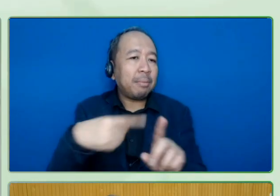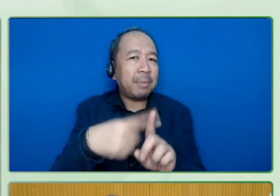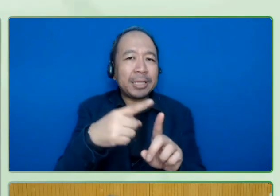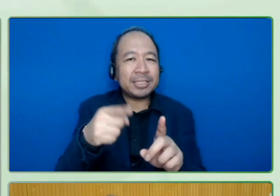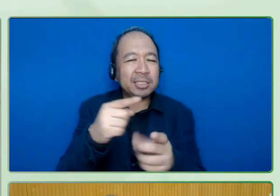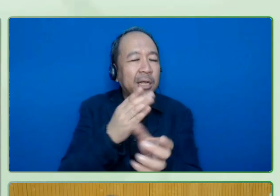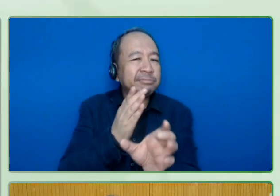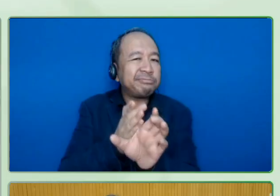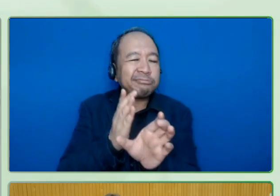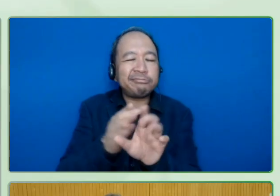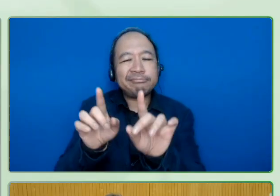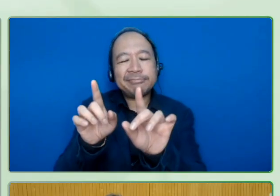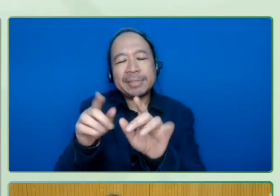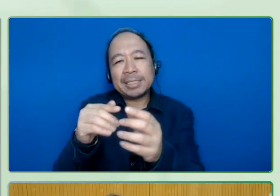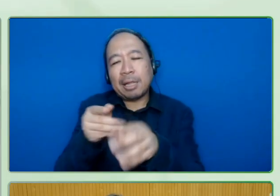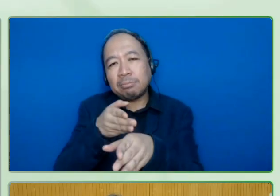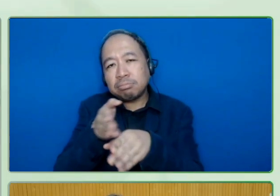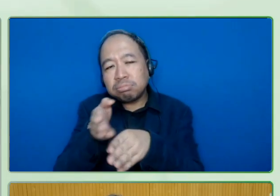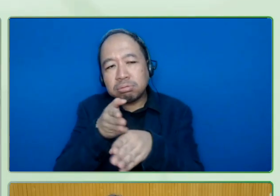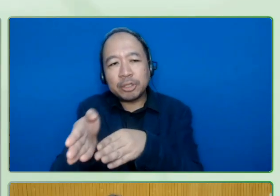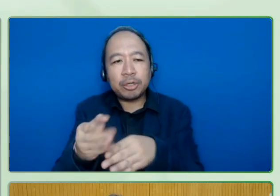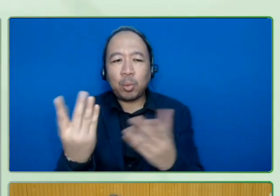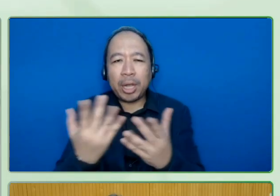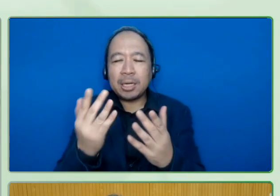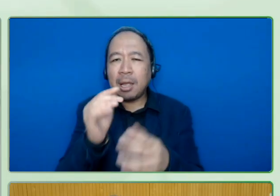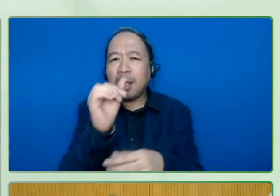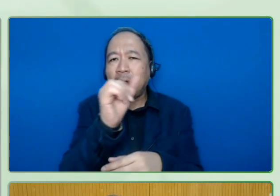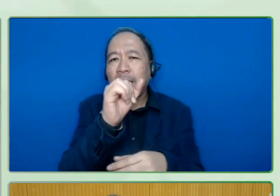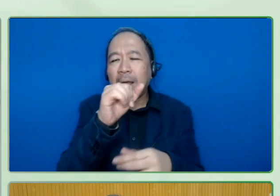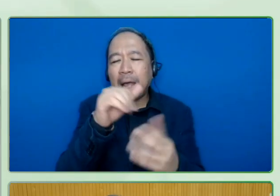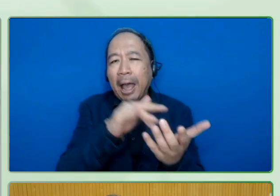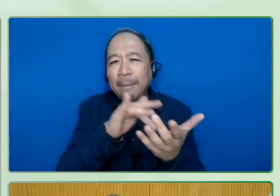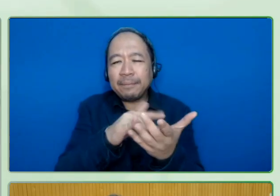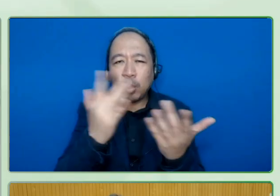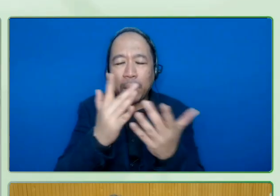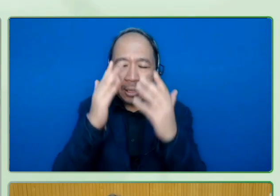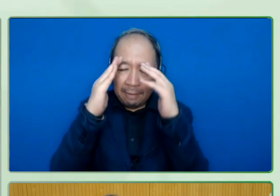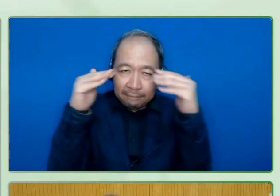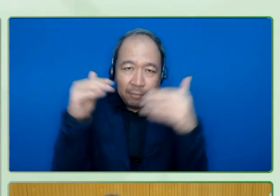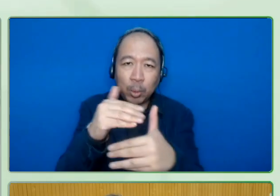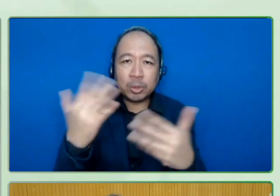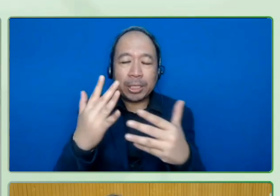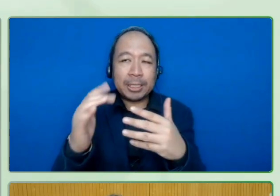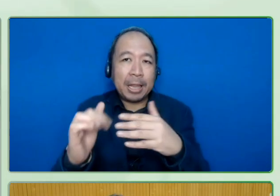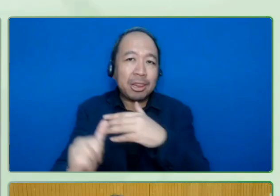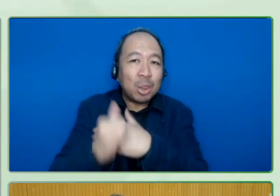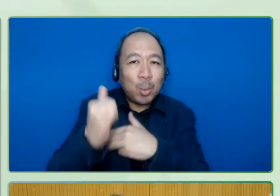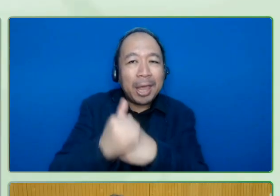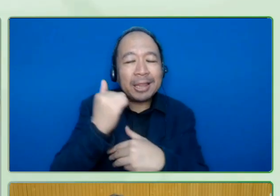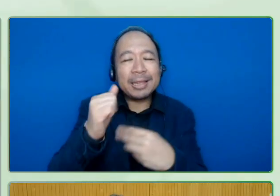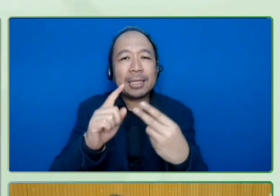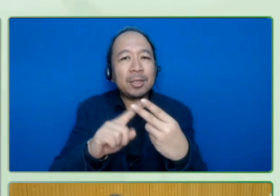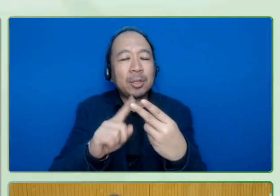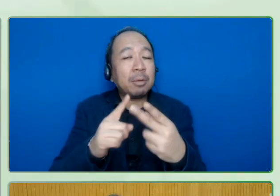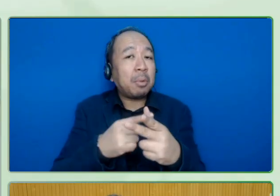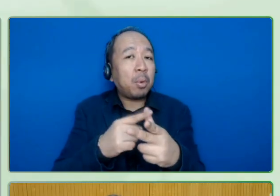what the app should target, what could be key threats to its success, but also potential strategies